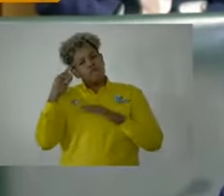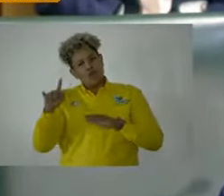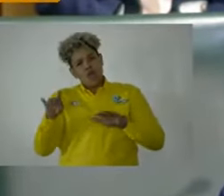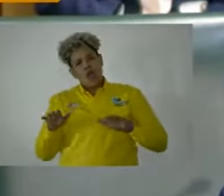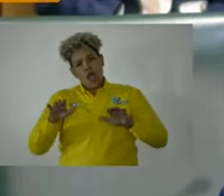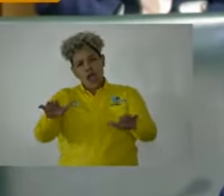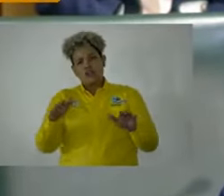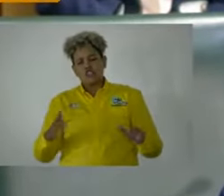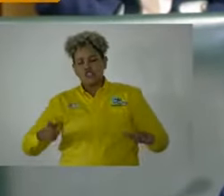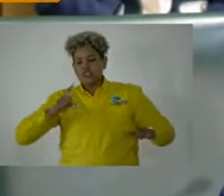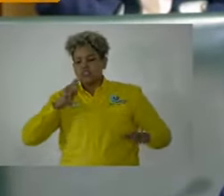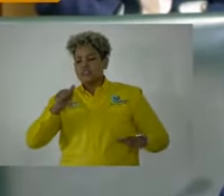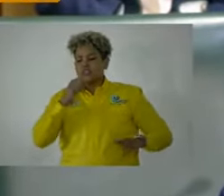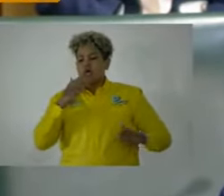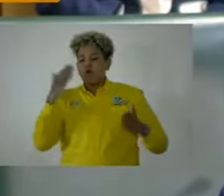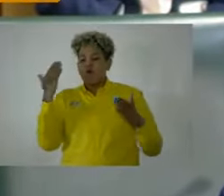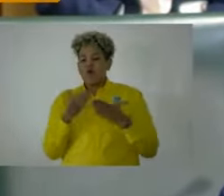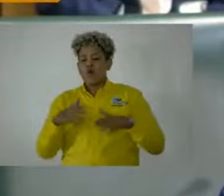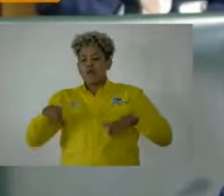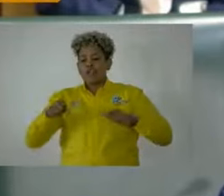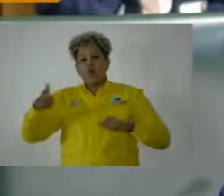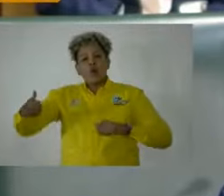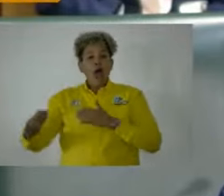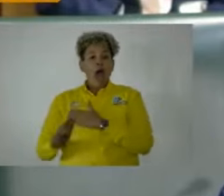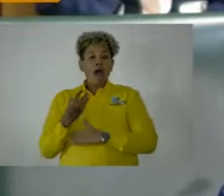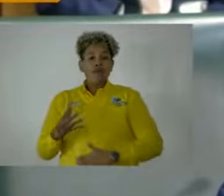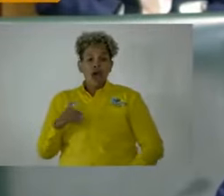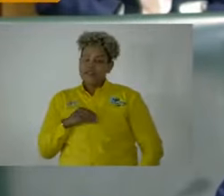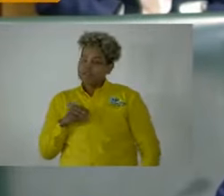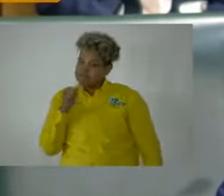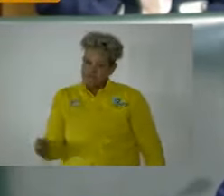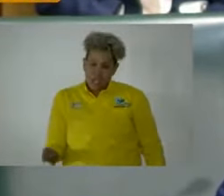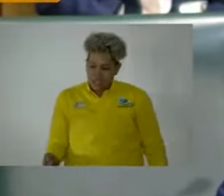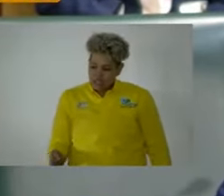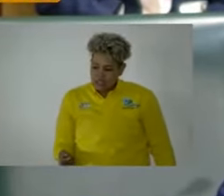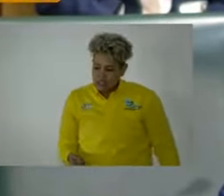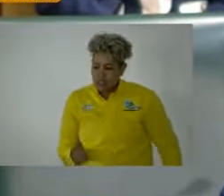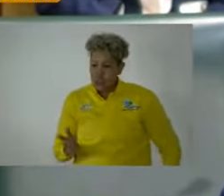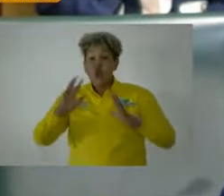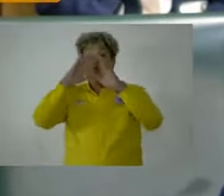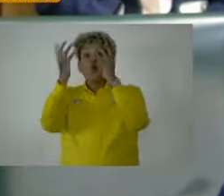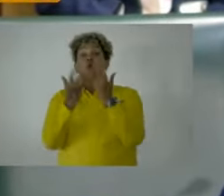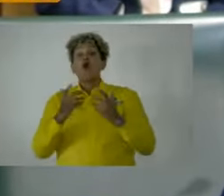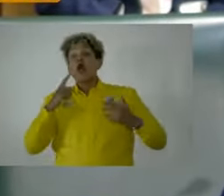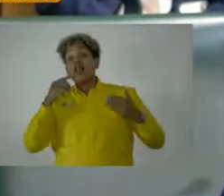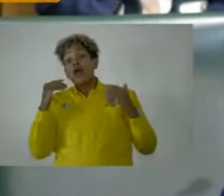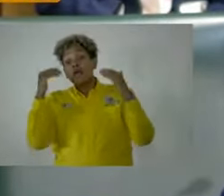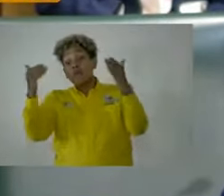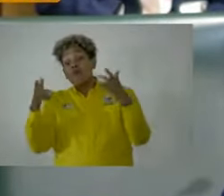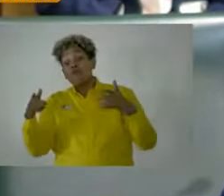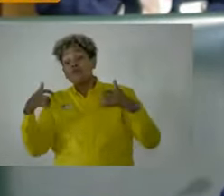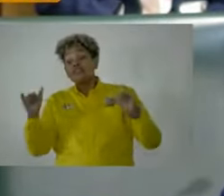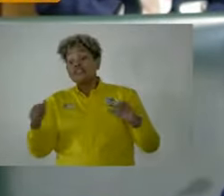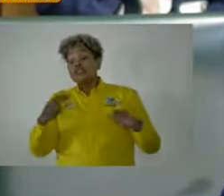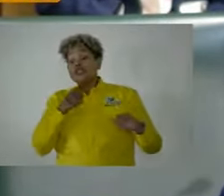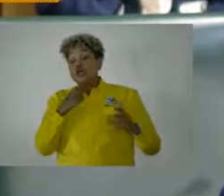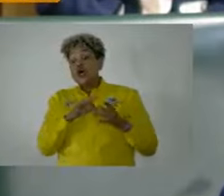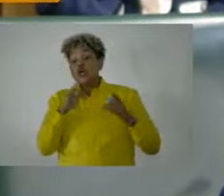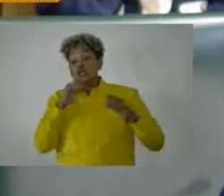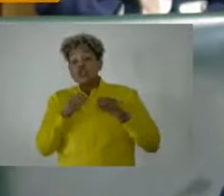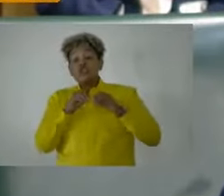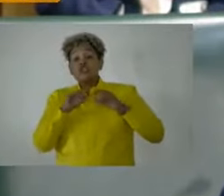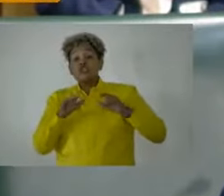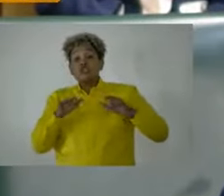actions, it is not very good at taking its own advice. Yes. Though the world has moved on, they are still stuck in this